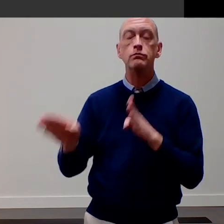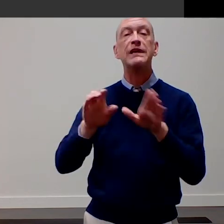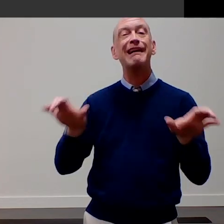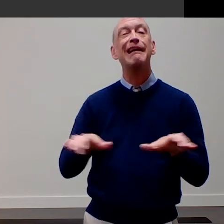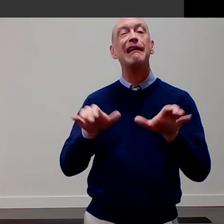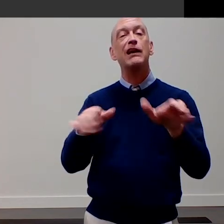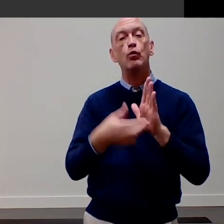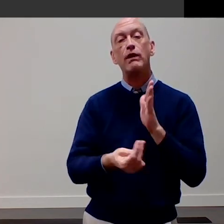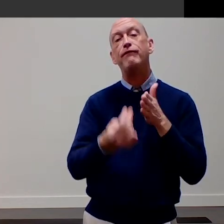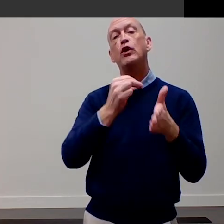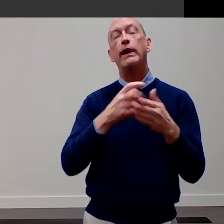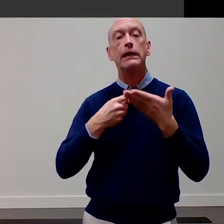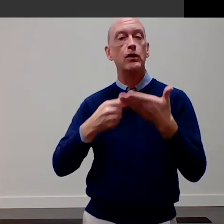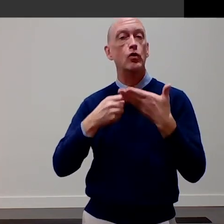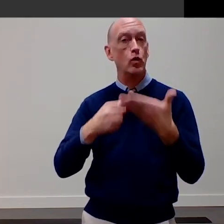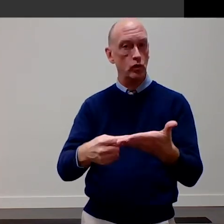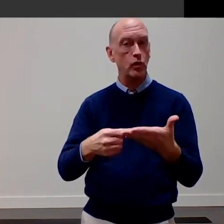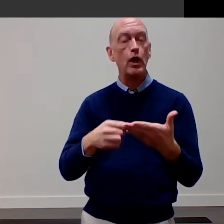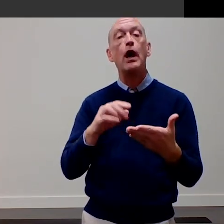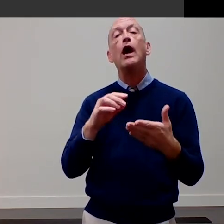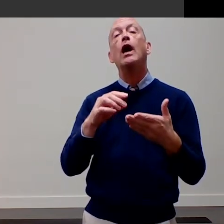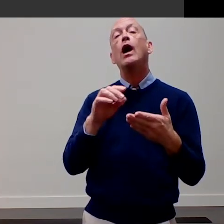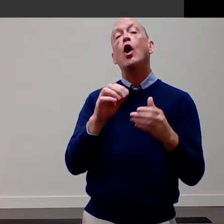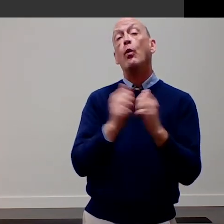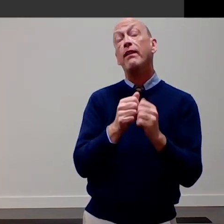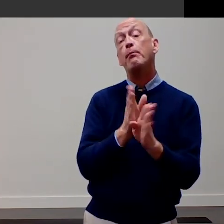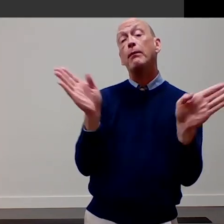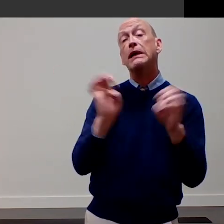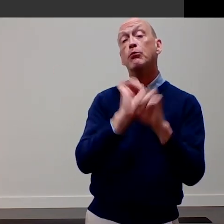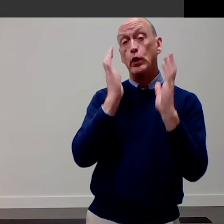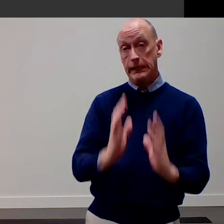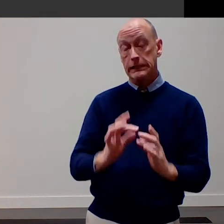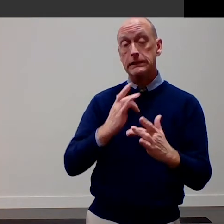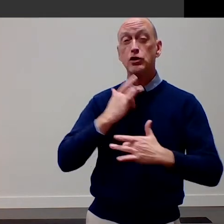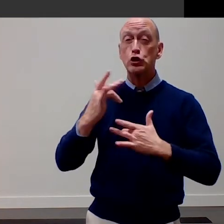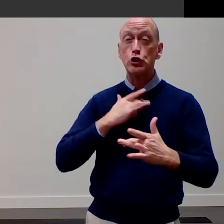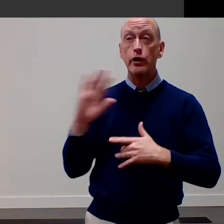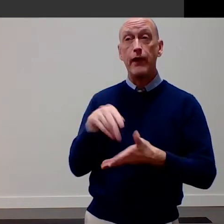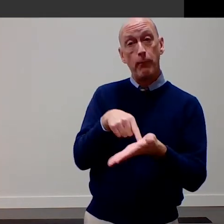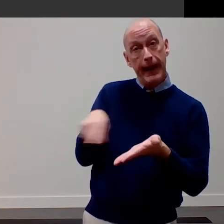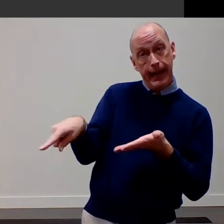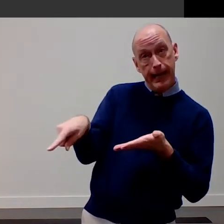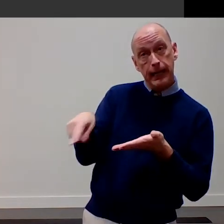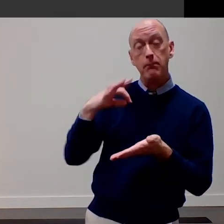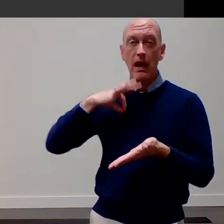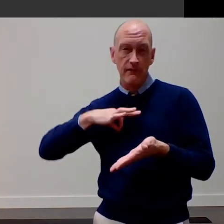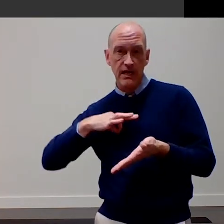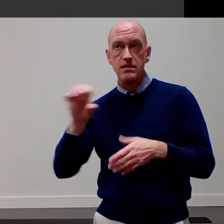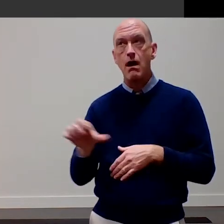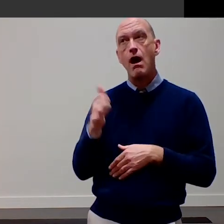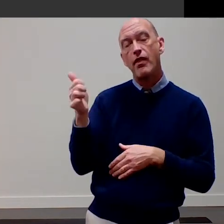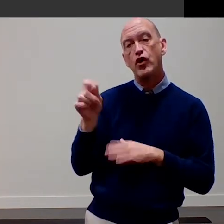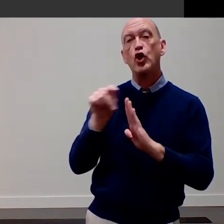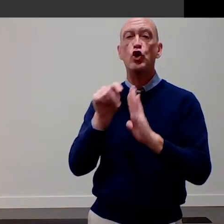reviewing negotiations or bargaining sessions with public employees concerning their compensation or other terms